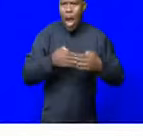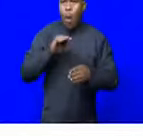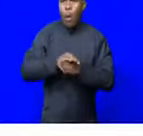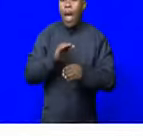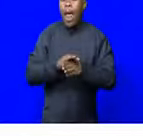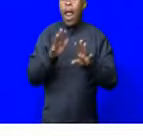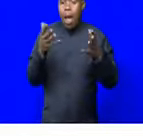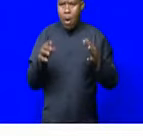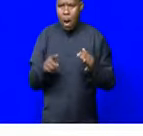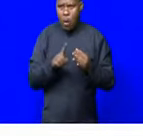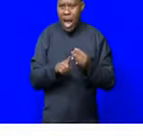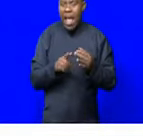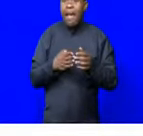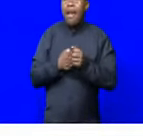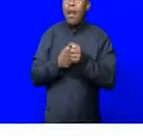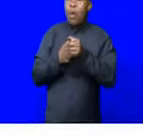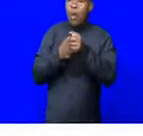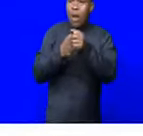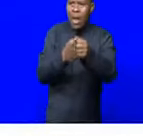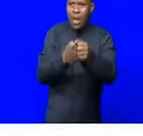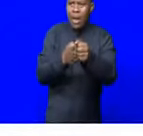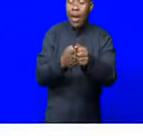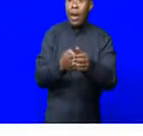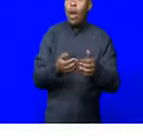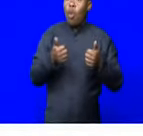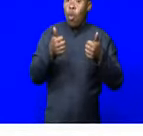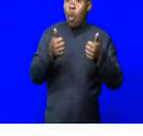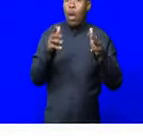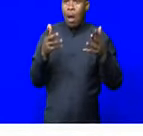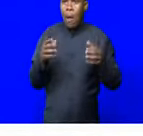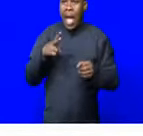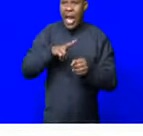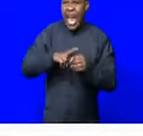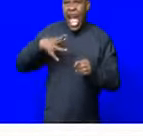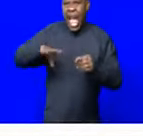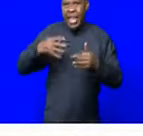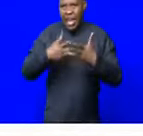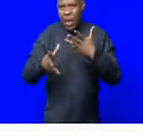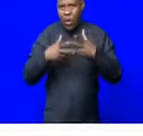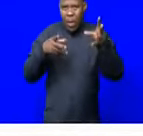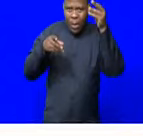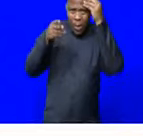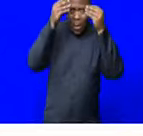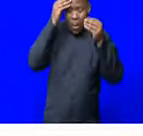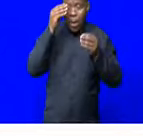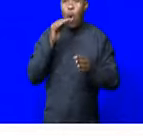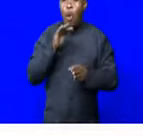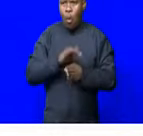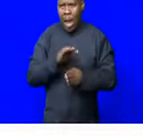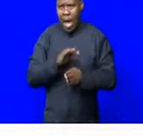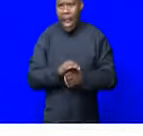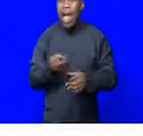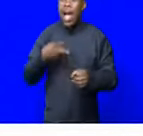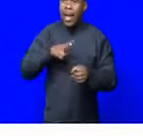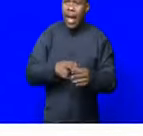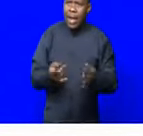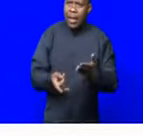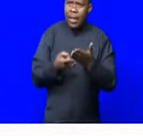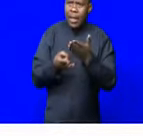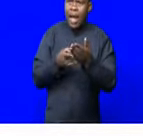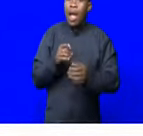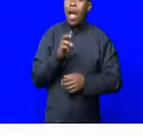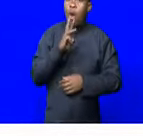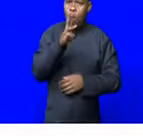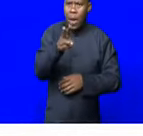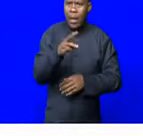the advocacy. There were so many sessions that we attended to that will be of good help to our